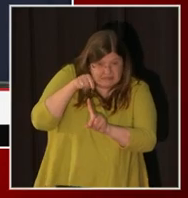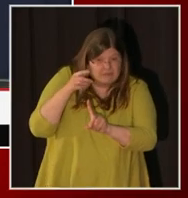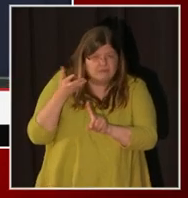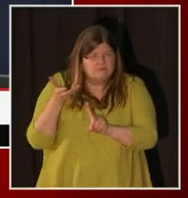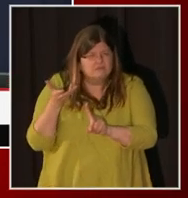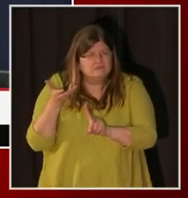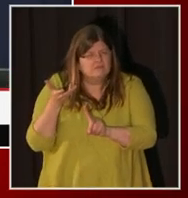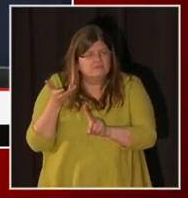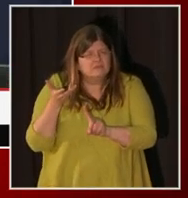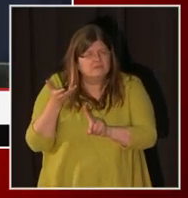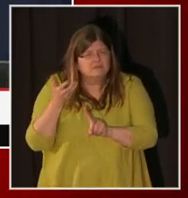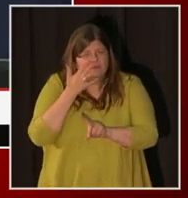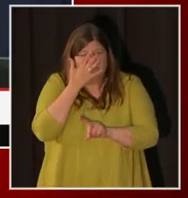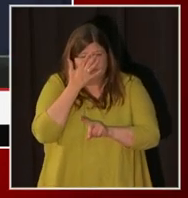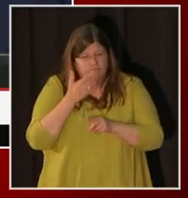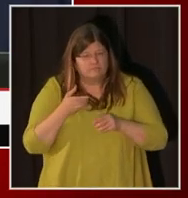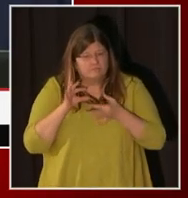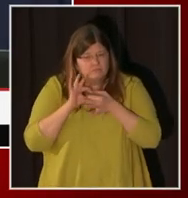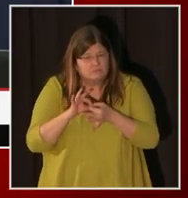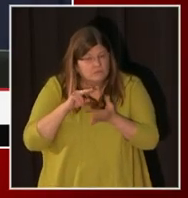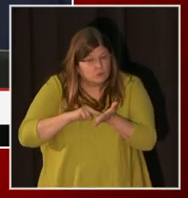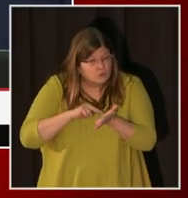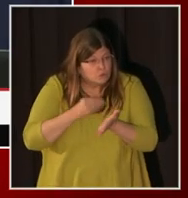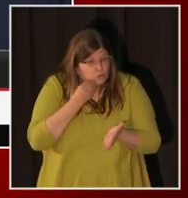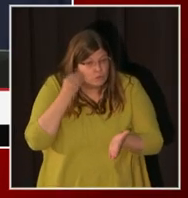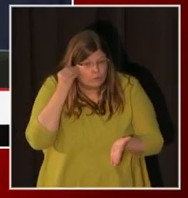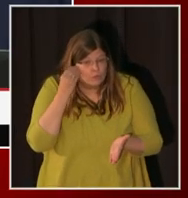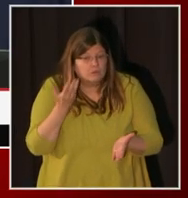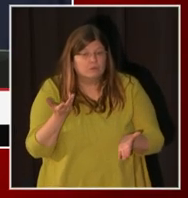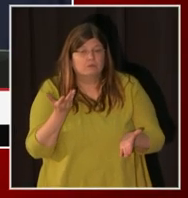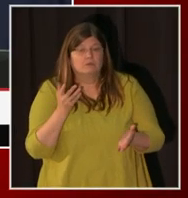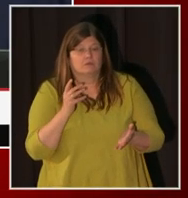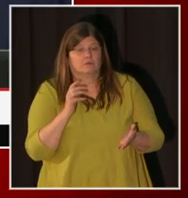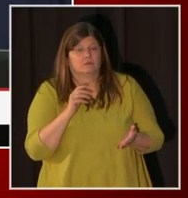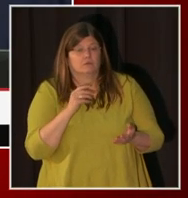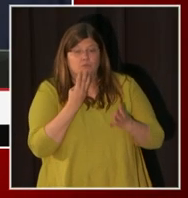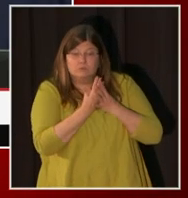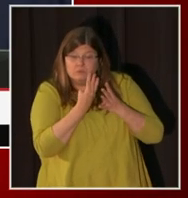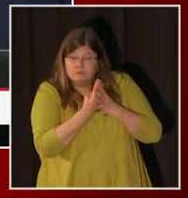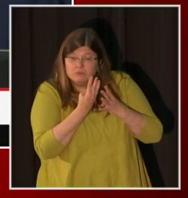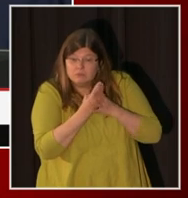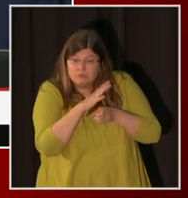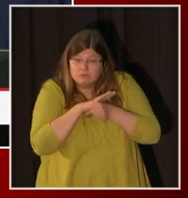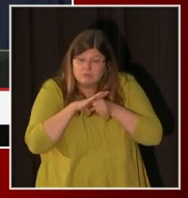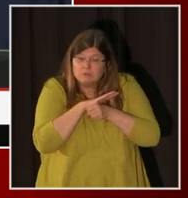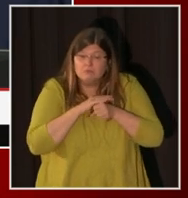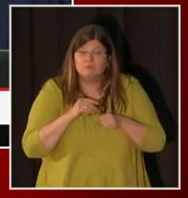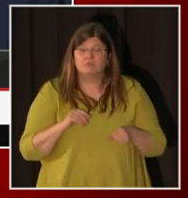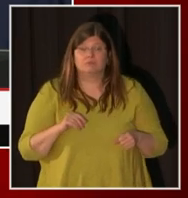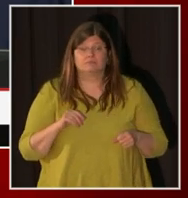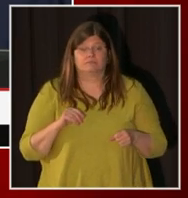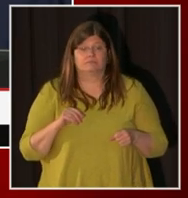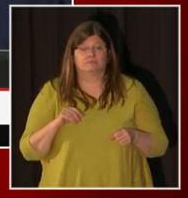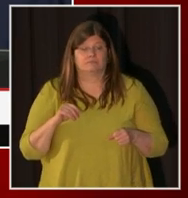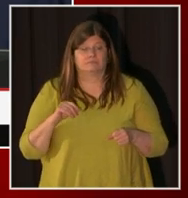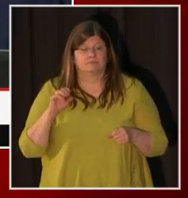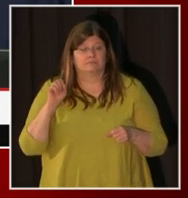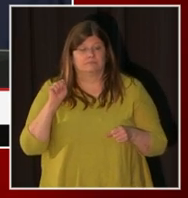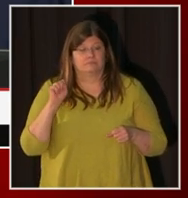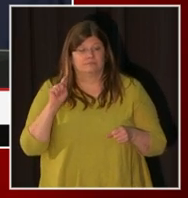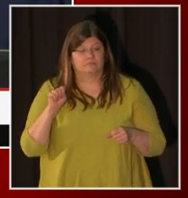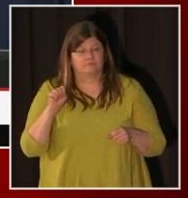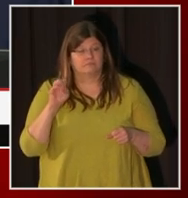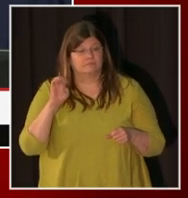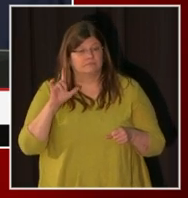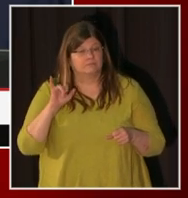these long-term health facilities? Are these people from around the jail, from St. Eves, or in certain neighborhoods? Let